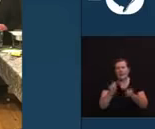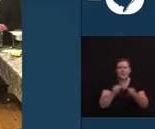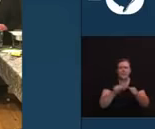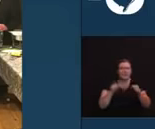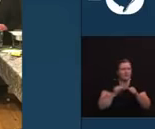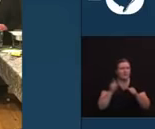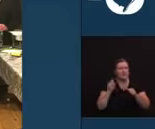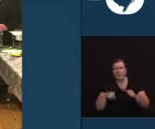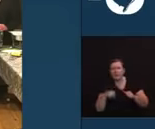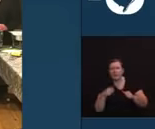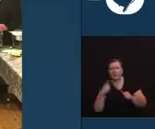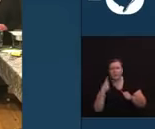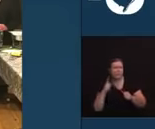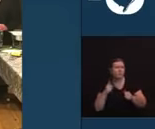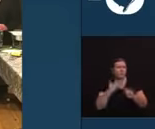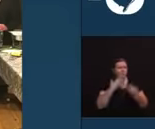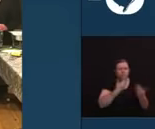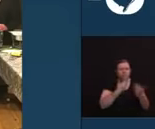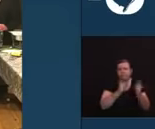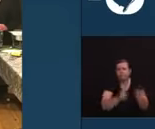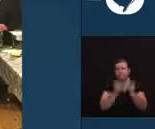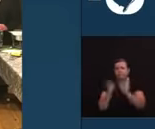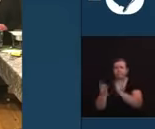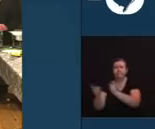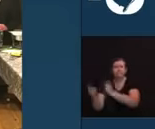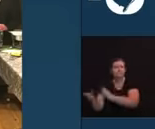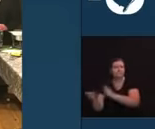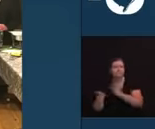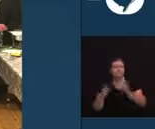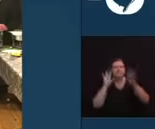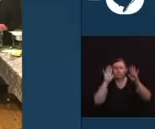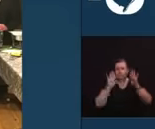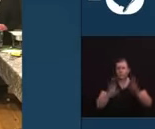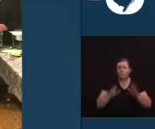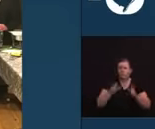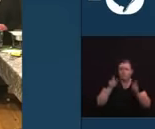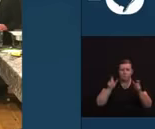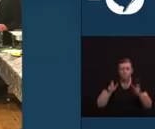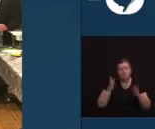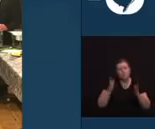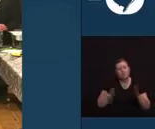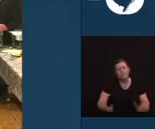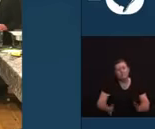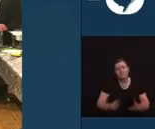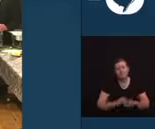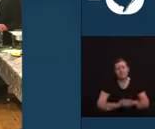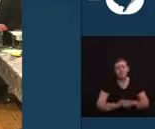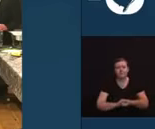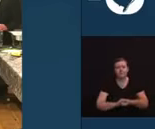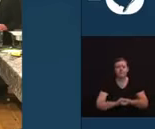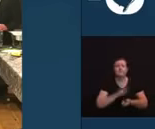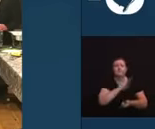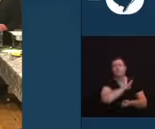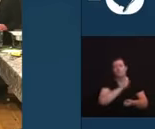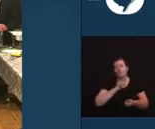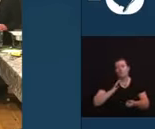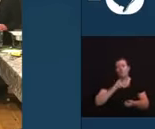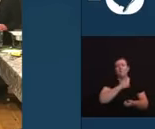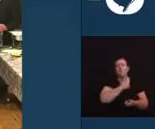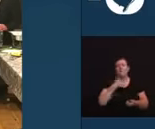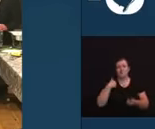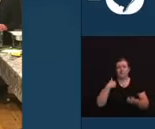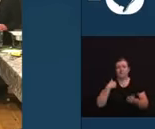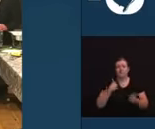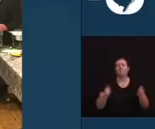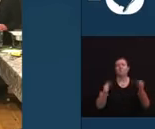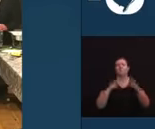goodness in kind. He was a founding board member of the Hatzalah of Passaic and Clifton Emergency Services, which has